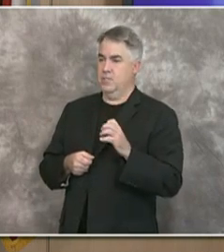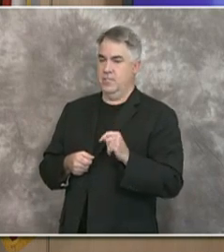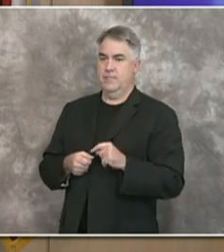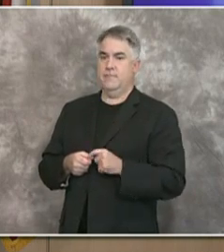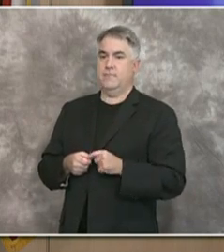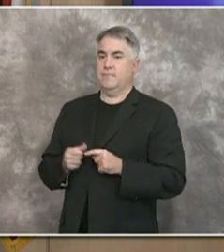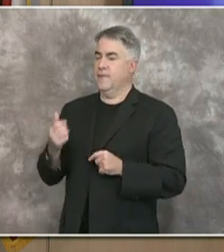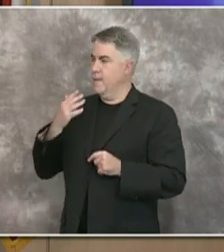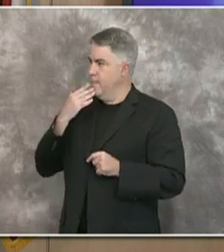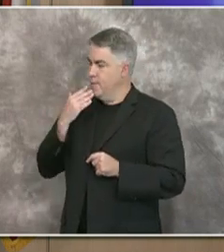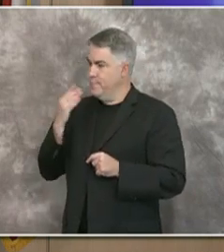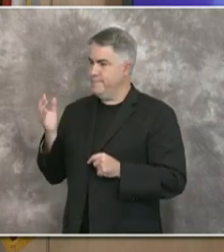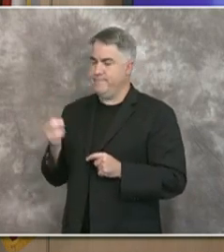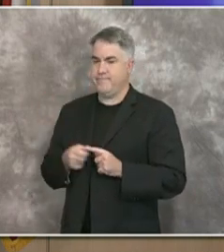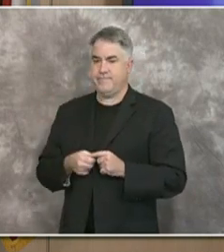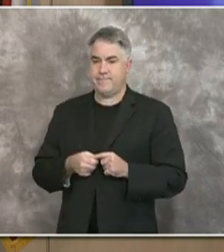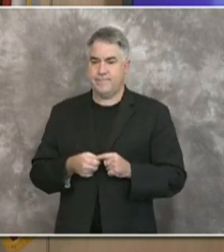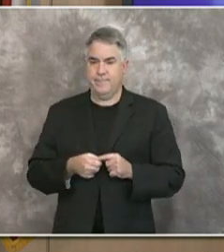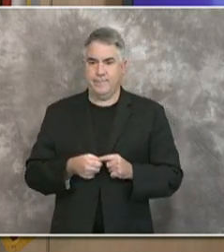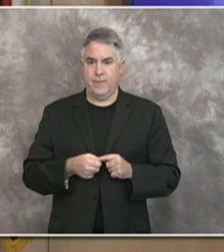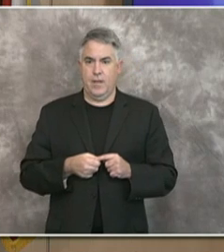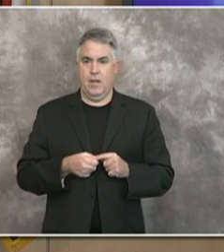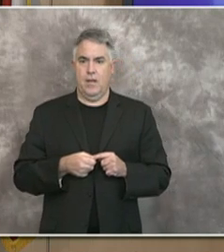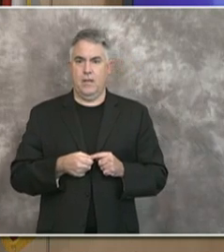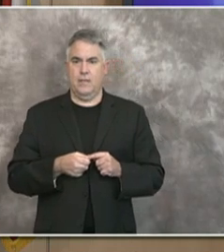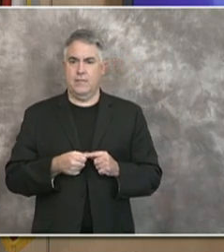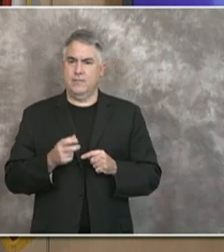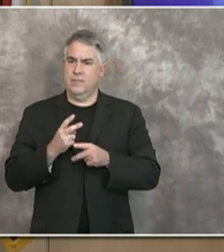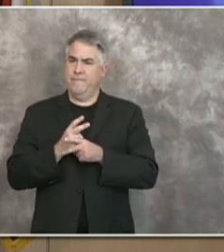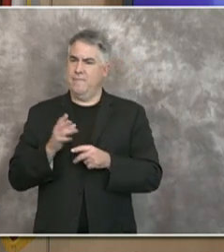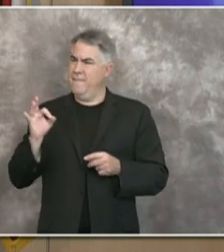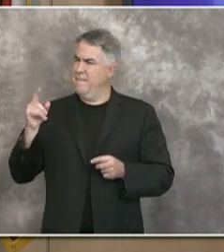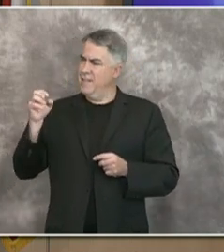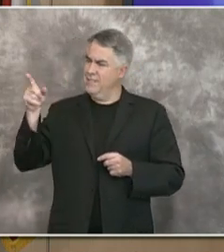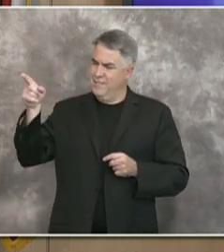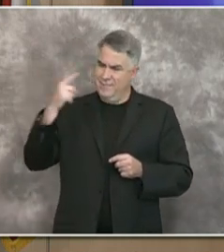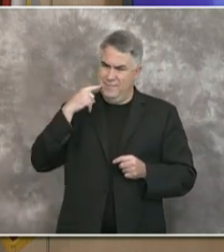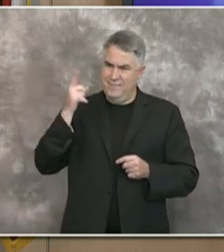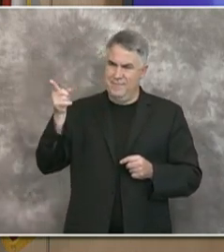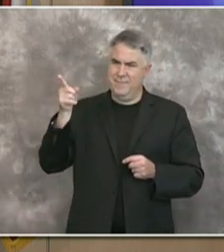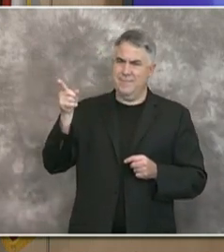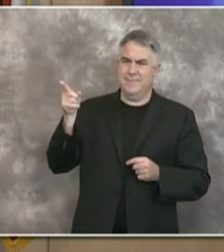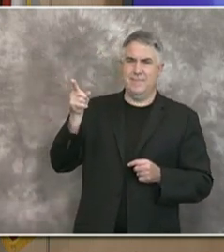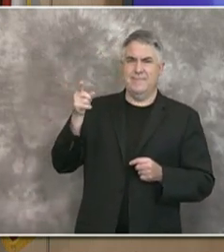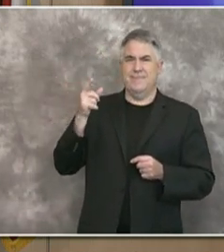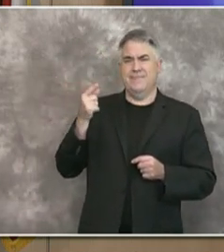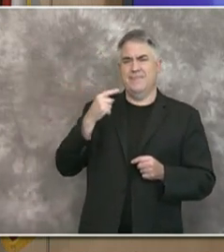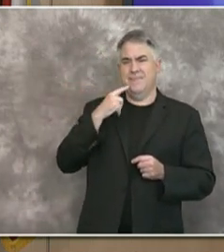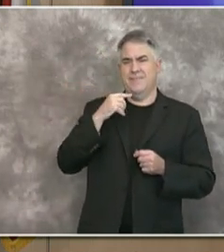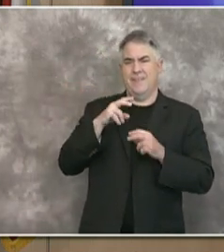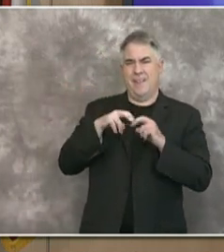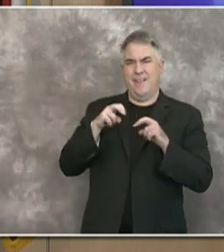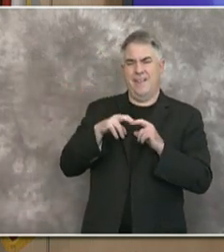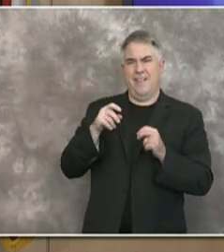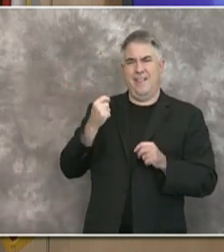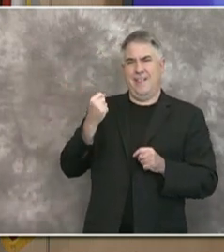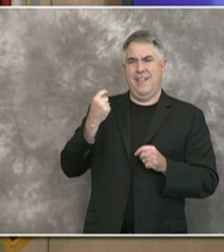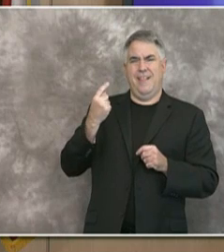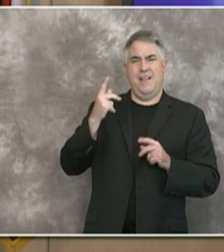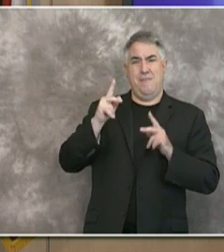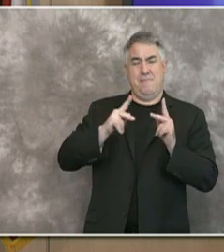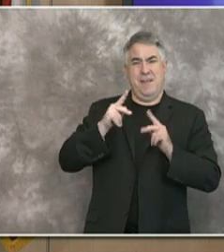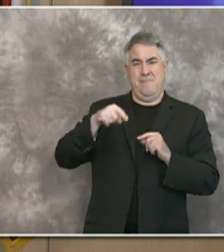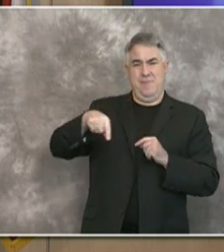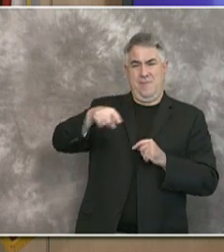you. Supervisor Fletcher, you touched on this, but I want you to, if you can delve a little deeper into this, as people were watching